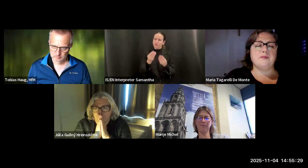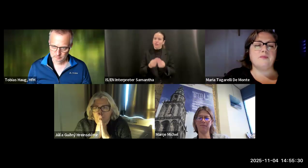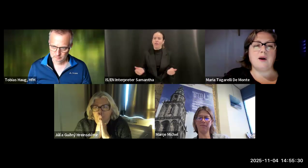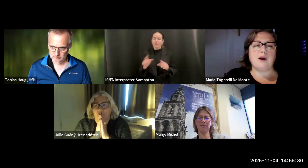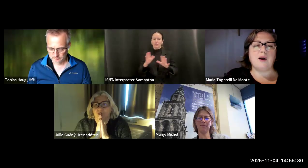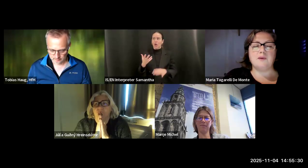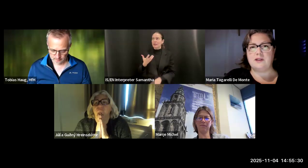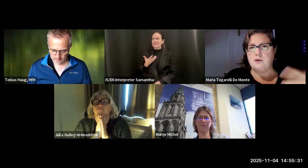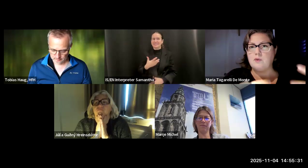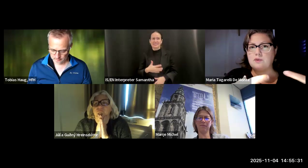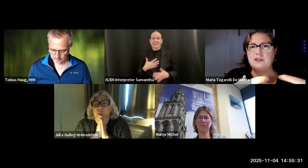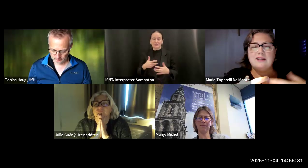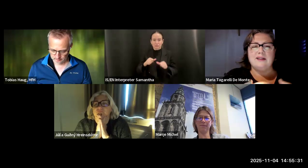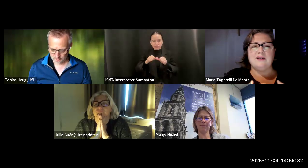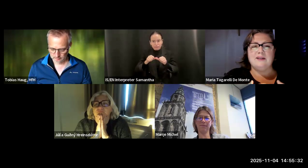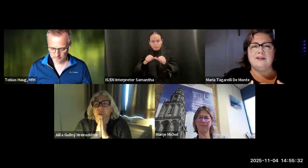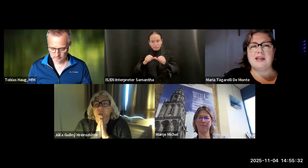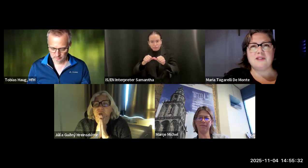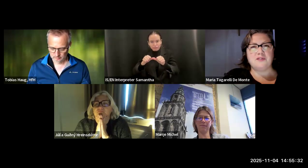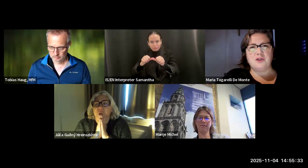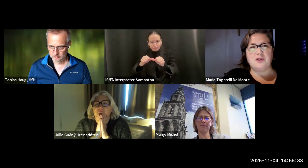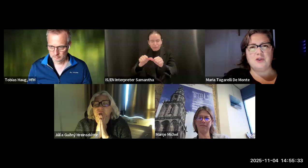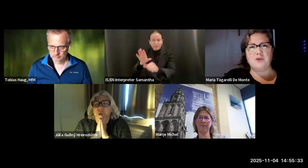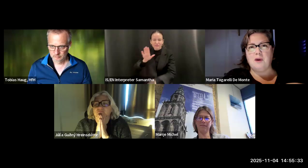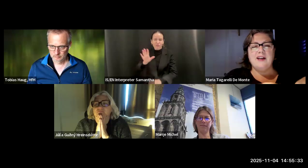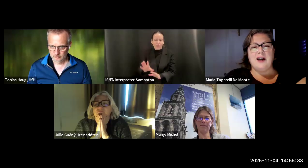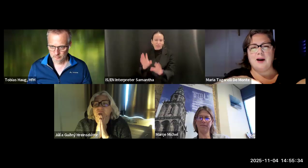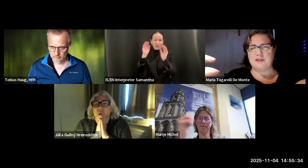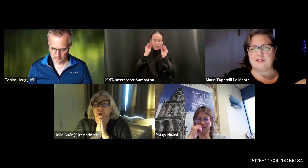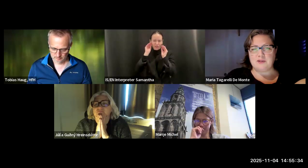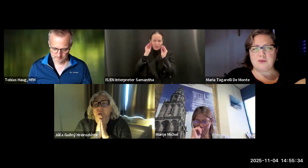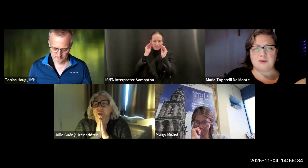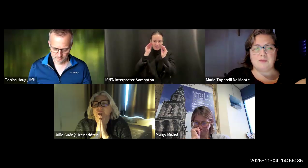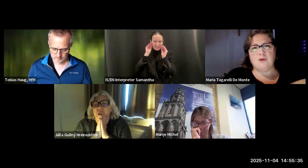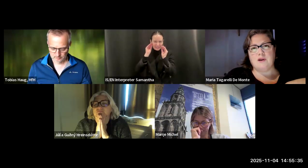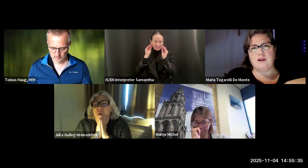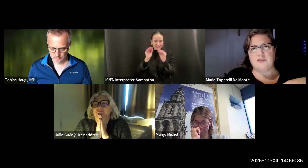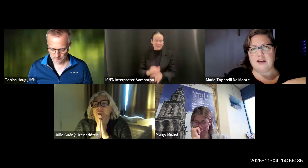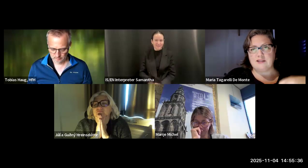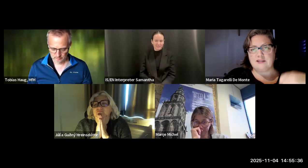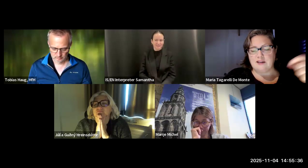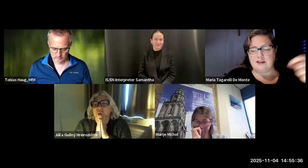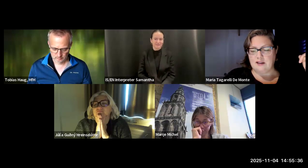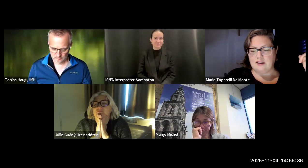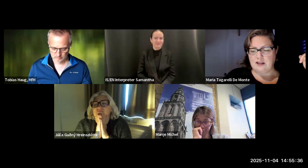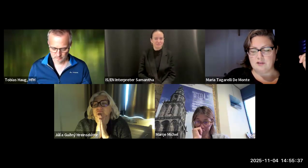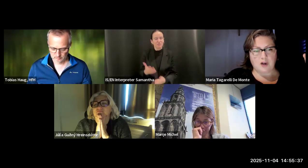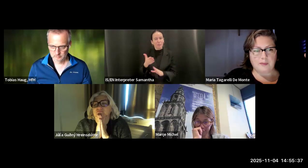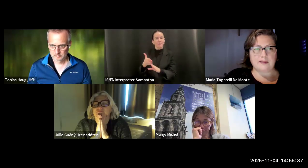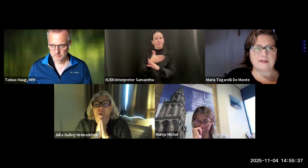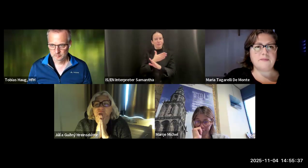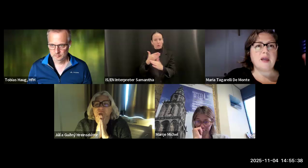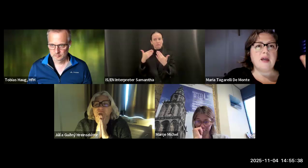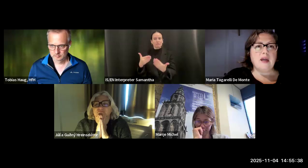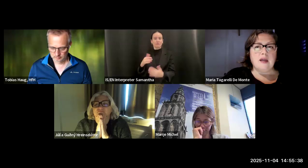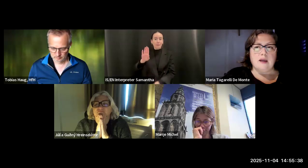these problems with with the management of their own body up until to the more advanced levels